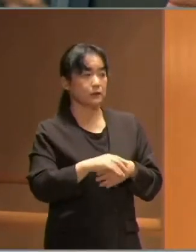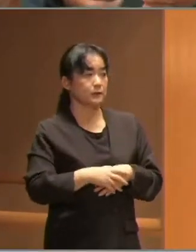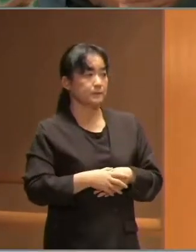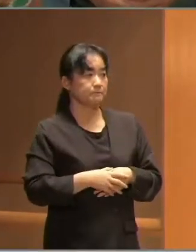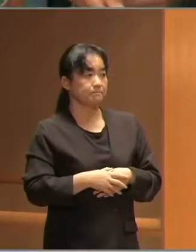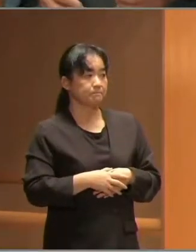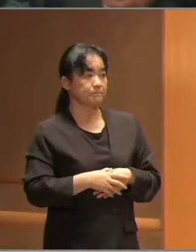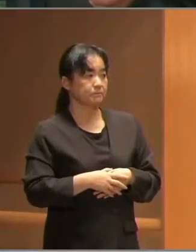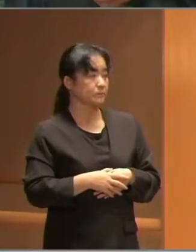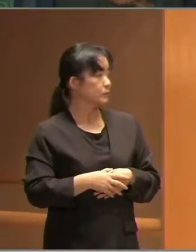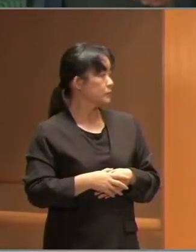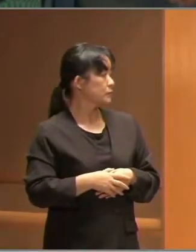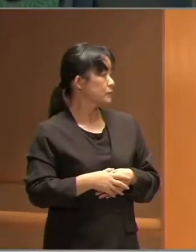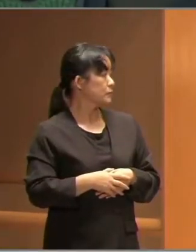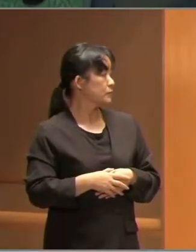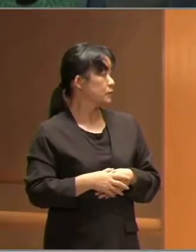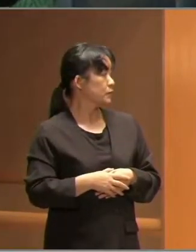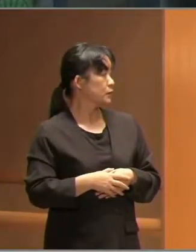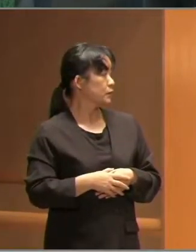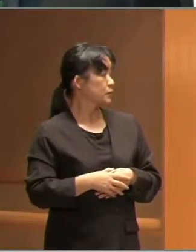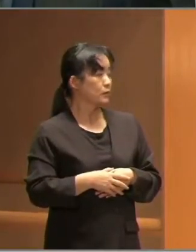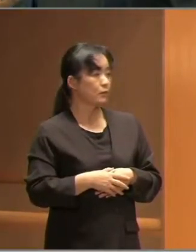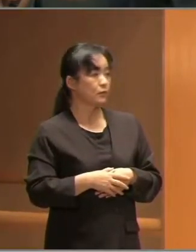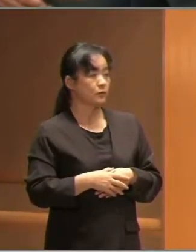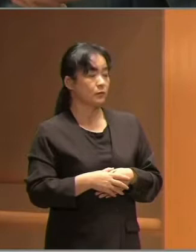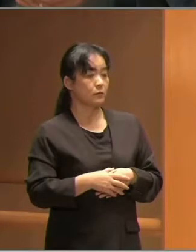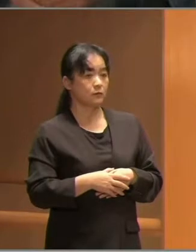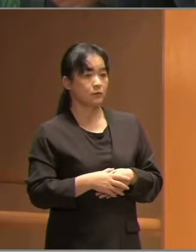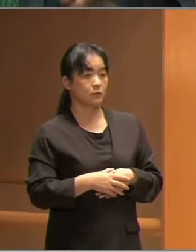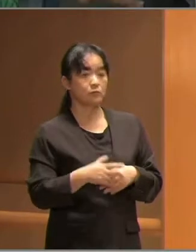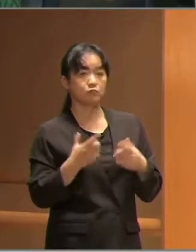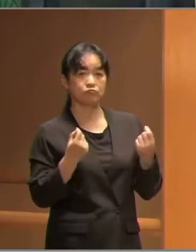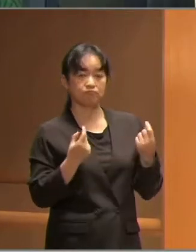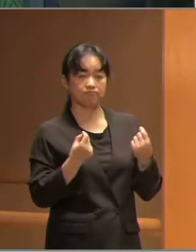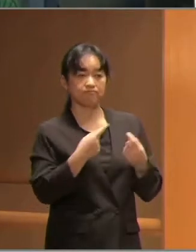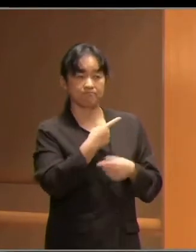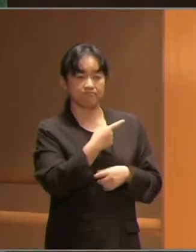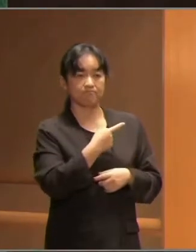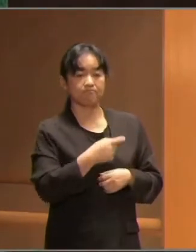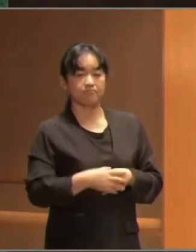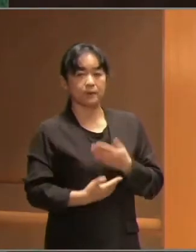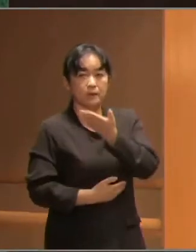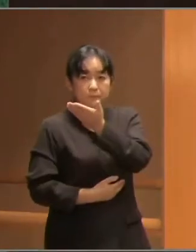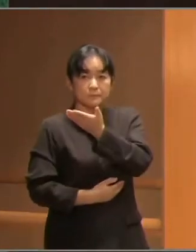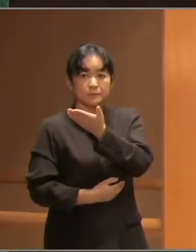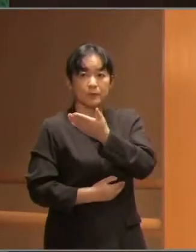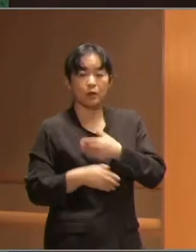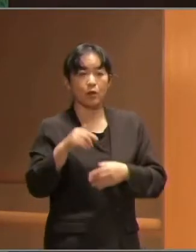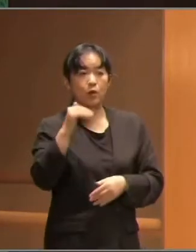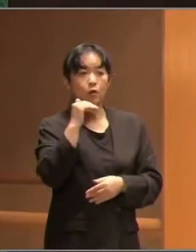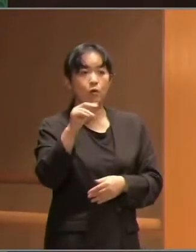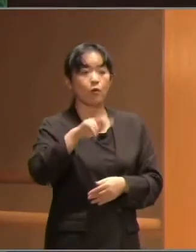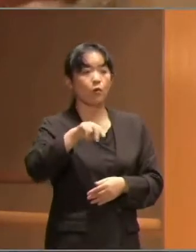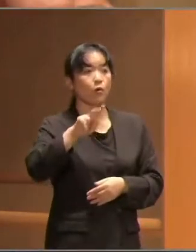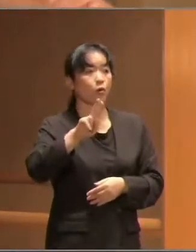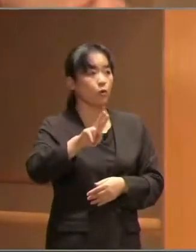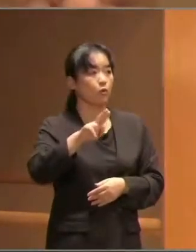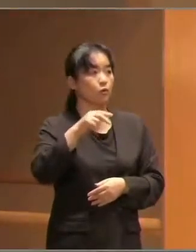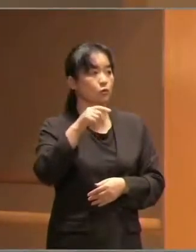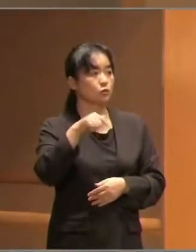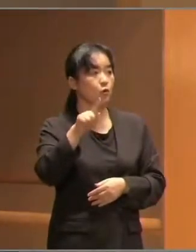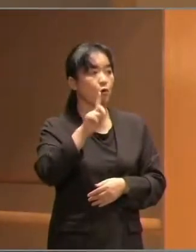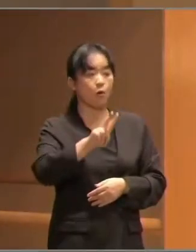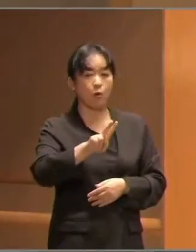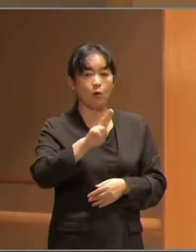well, washi is made of the mulberry tree, the plant, and this is a